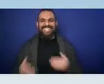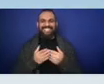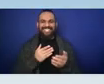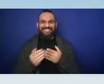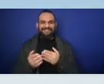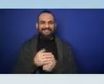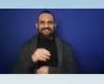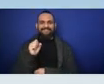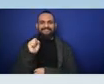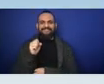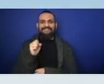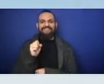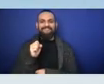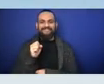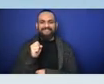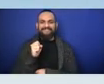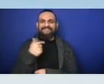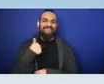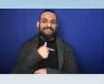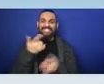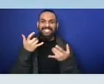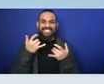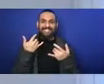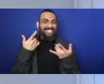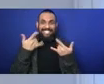Oh, you're on mute.